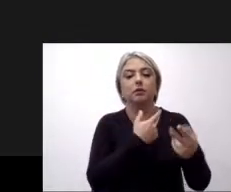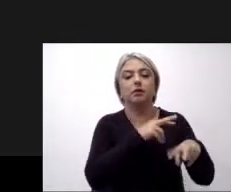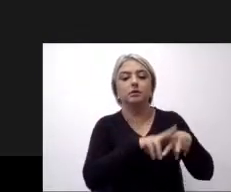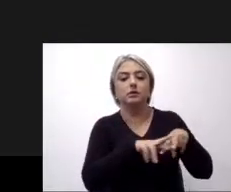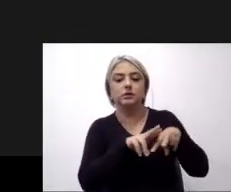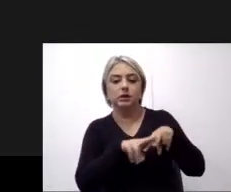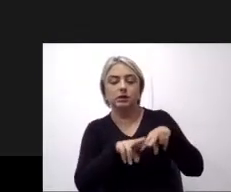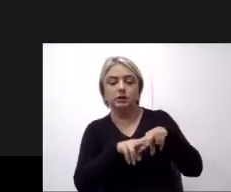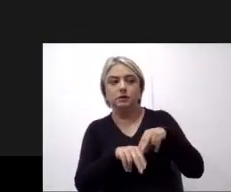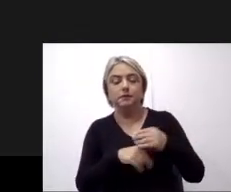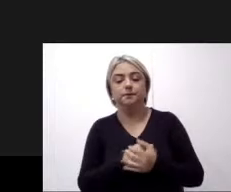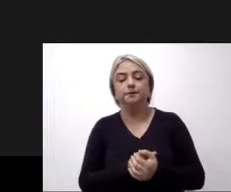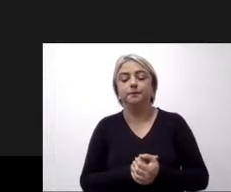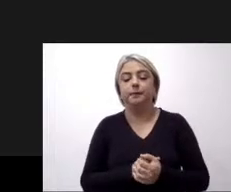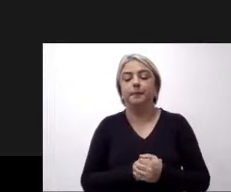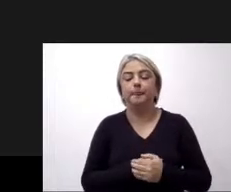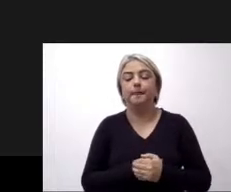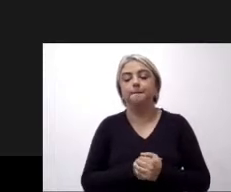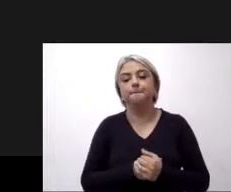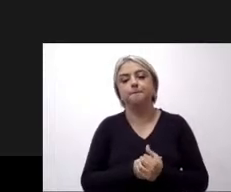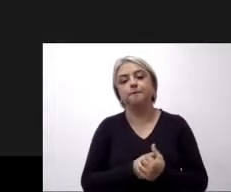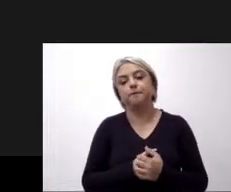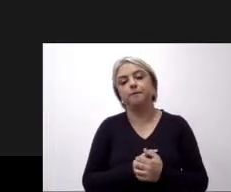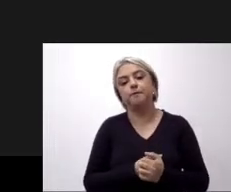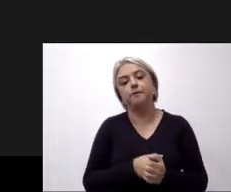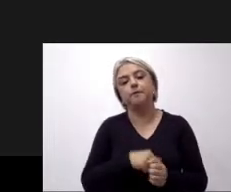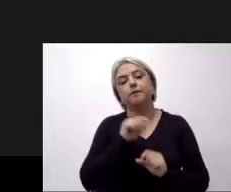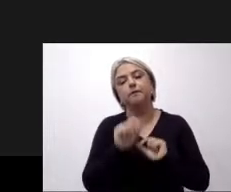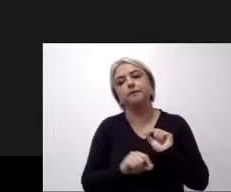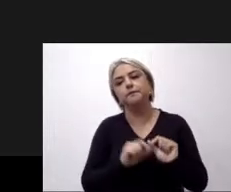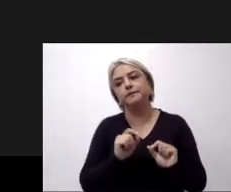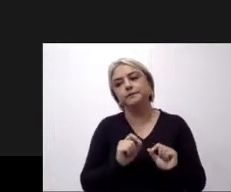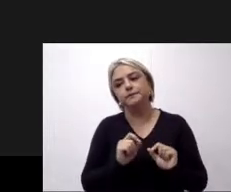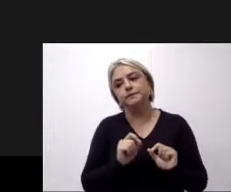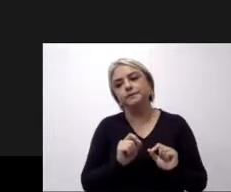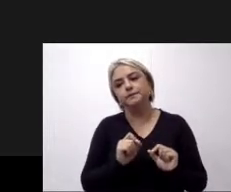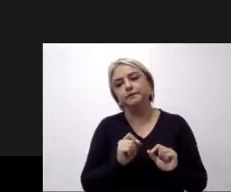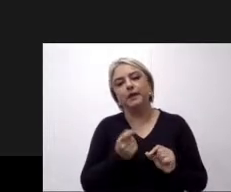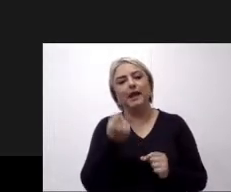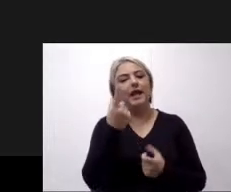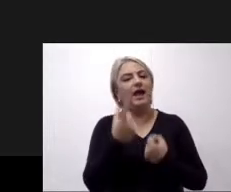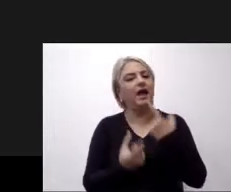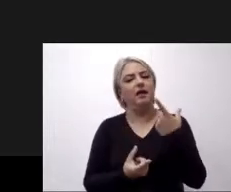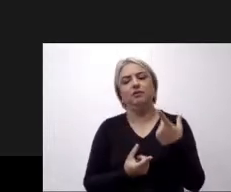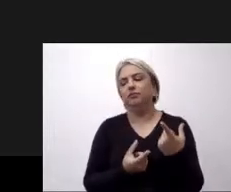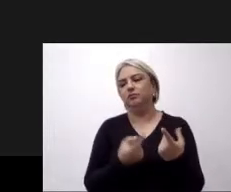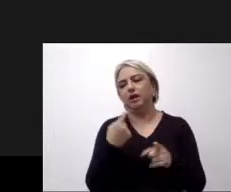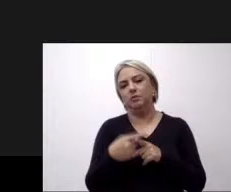remain rare, so that most of street-level bureaucrats don't know